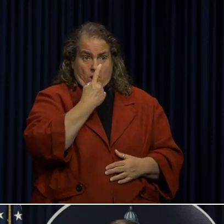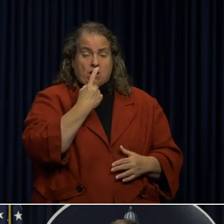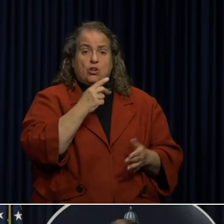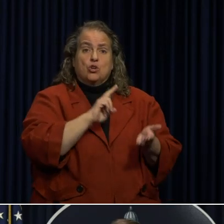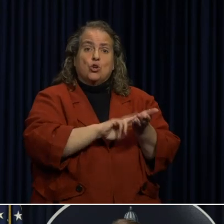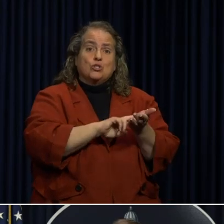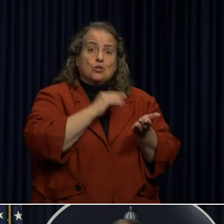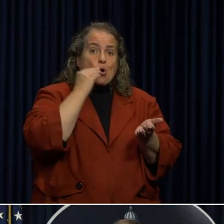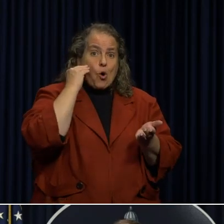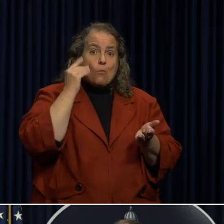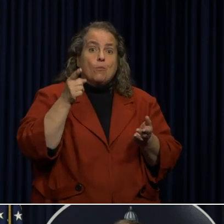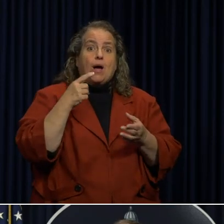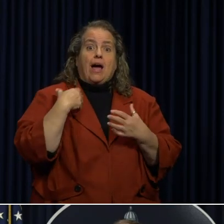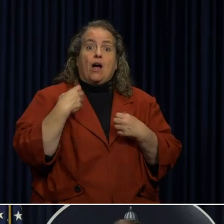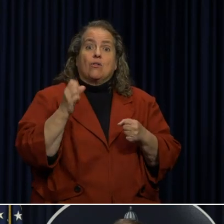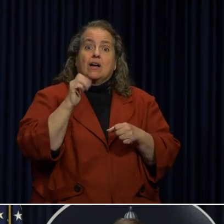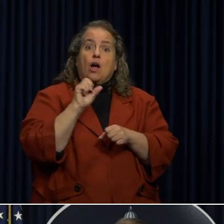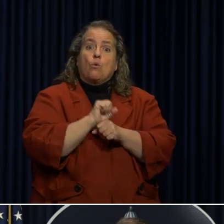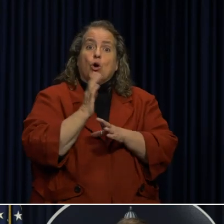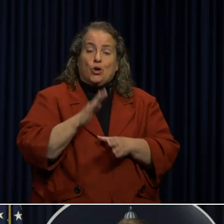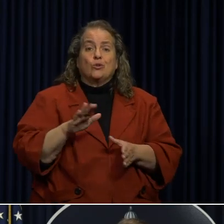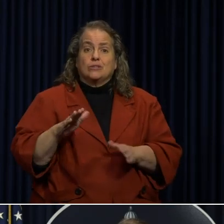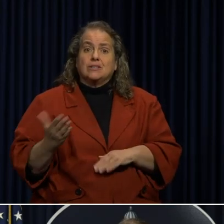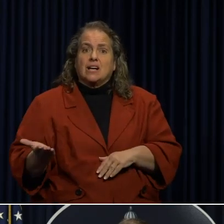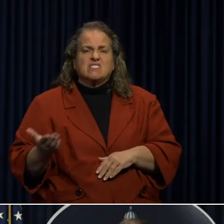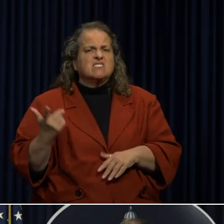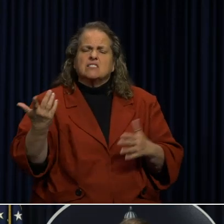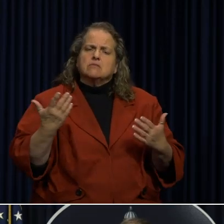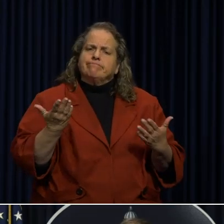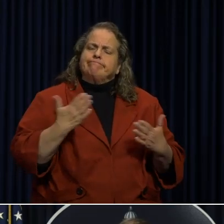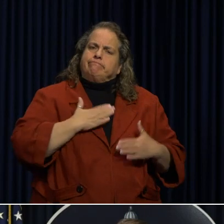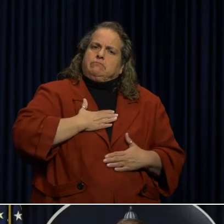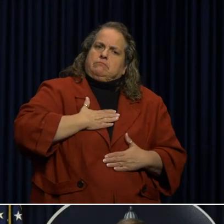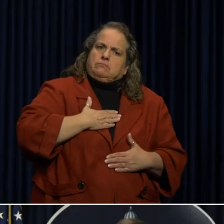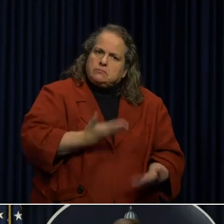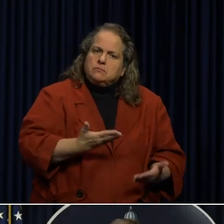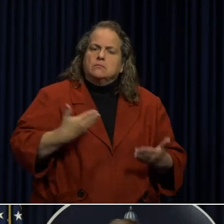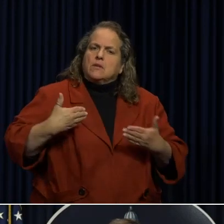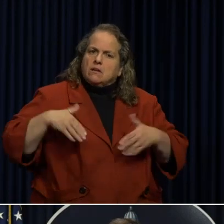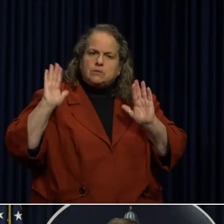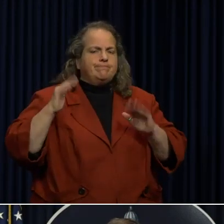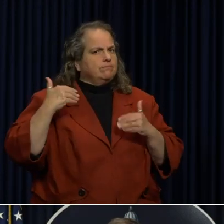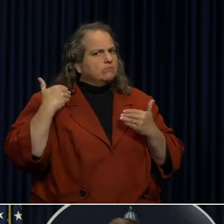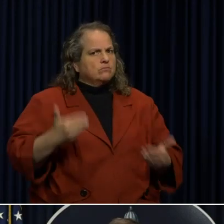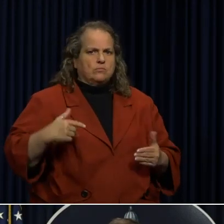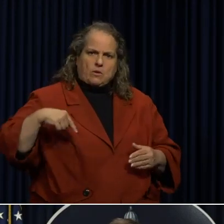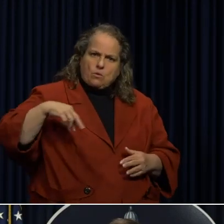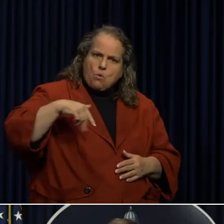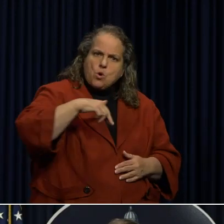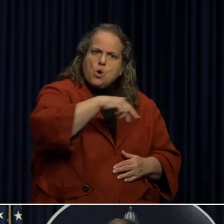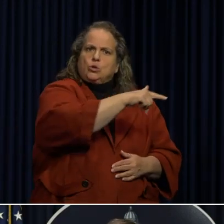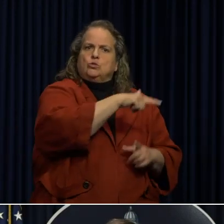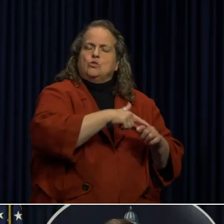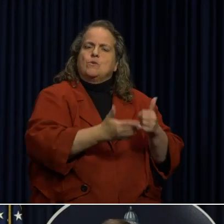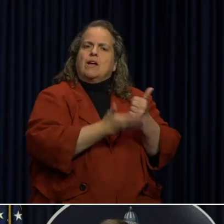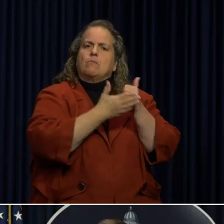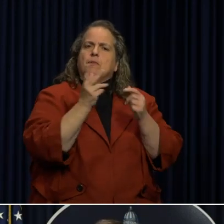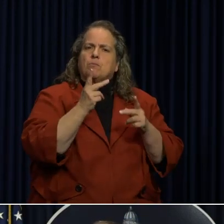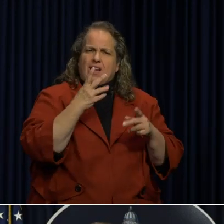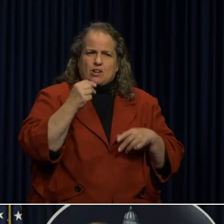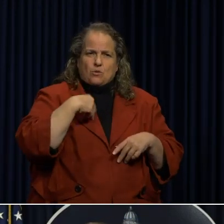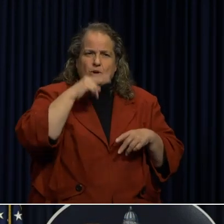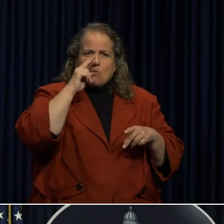nursing home facilities. They're willing to do it. They're willing to help people, and we've watched those recovery stories in